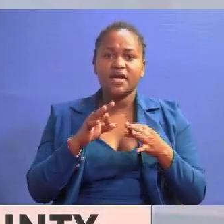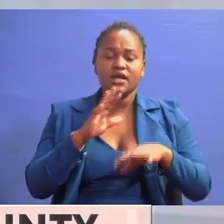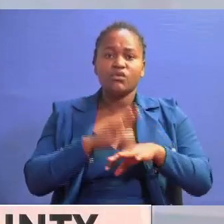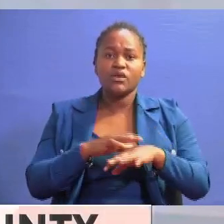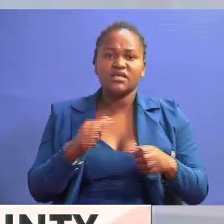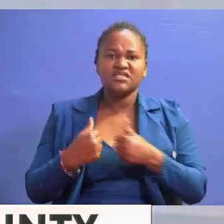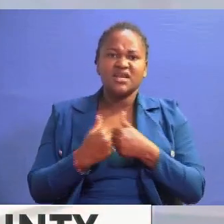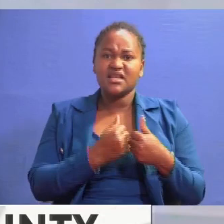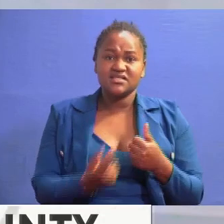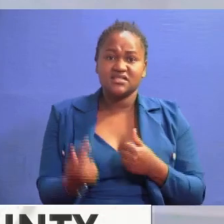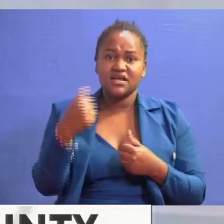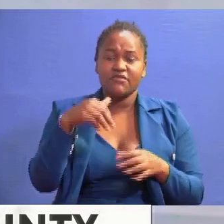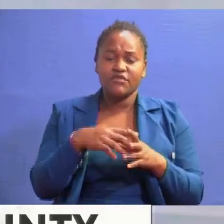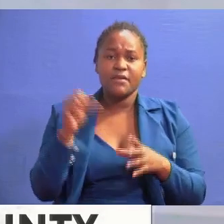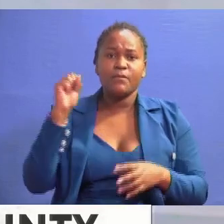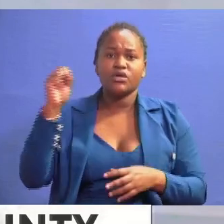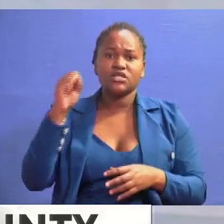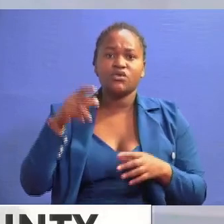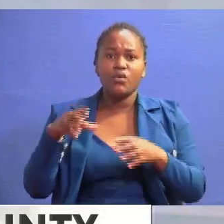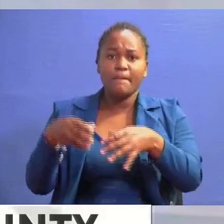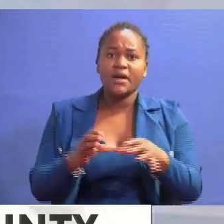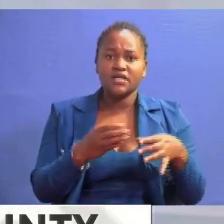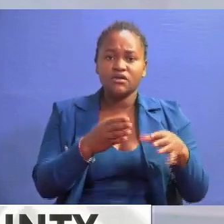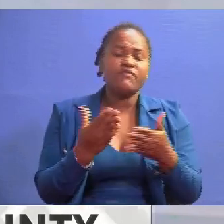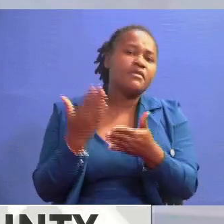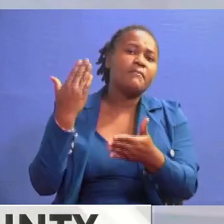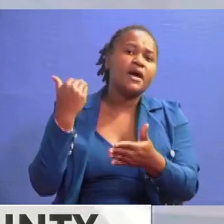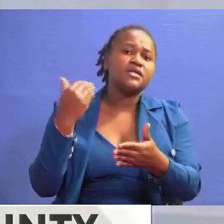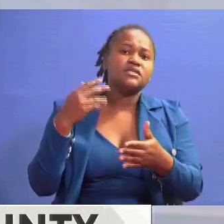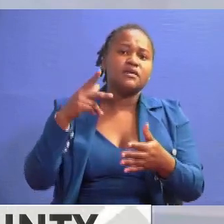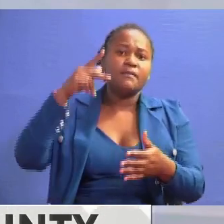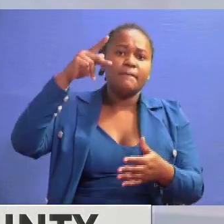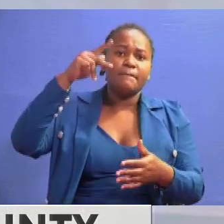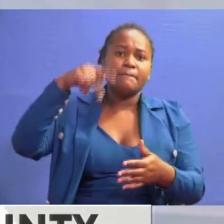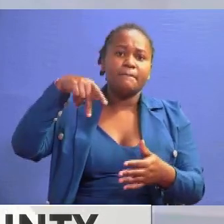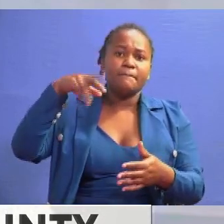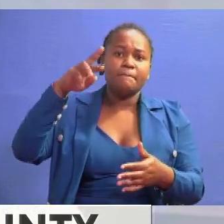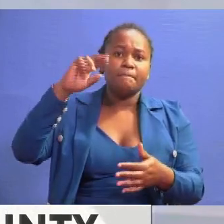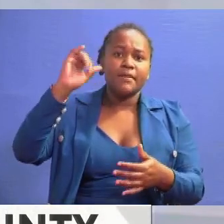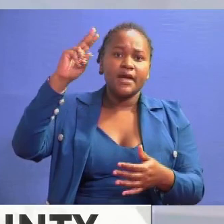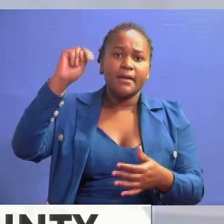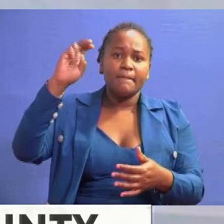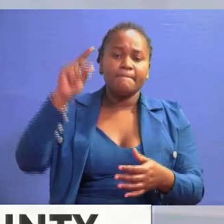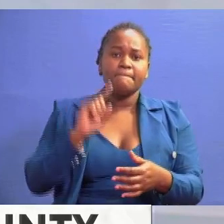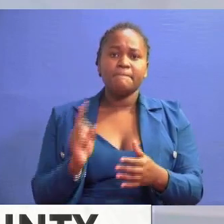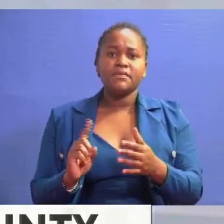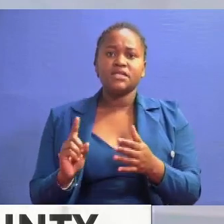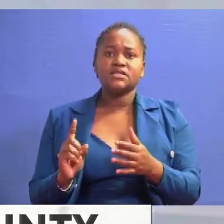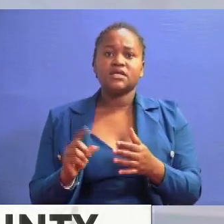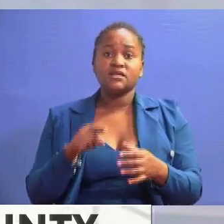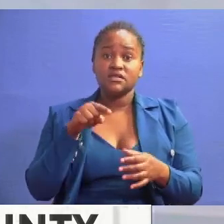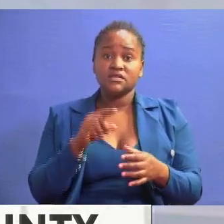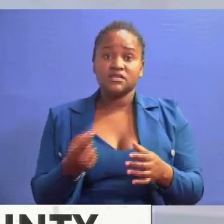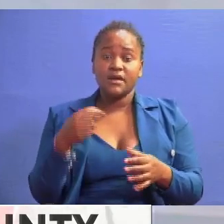as challenges mount for the political party of former Prime Minister Imran Khan. Adding to the uncertainty are calls to